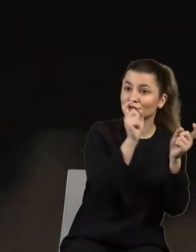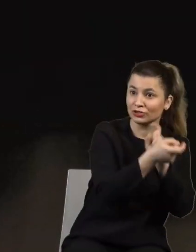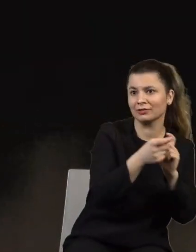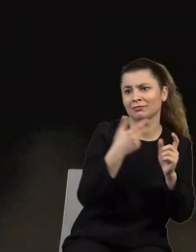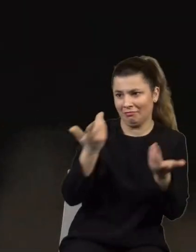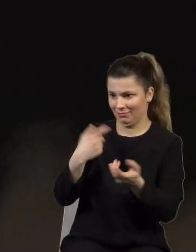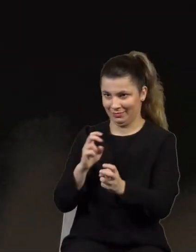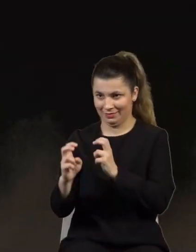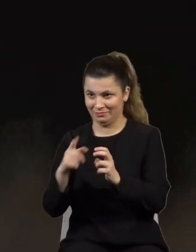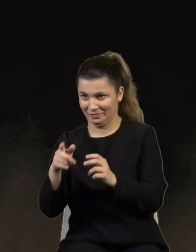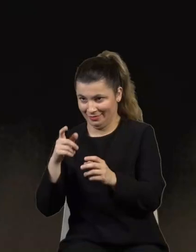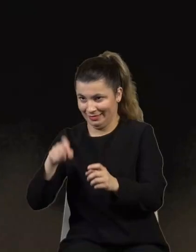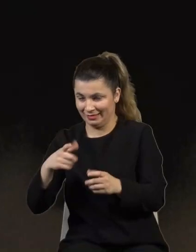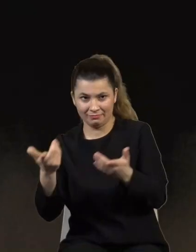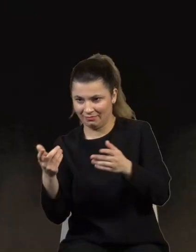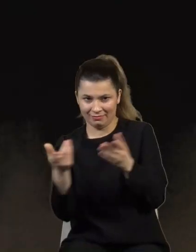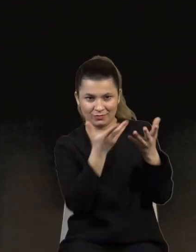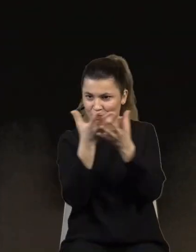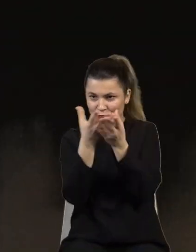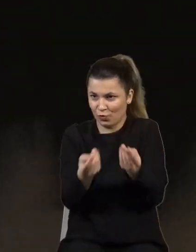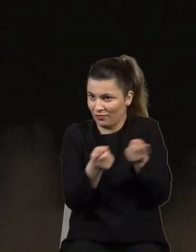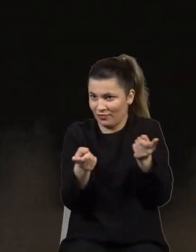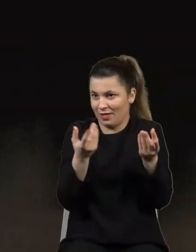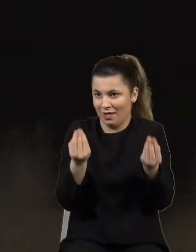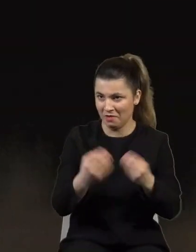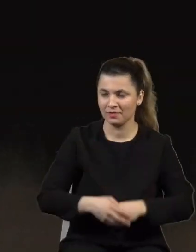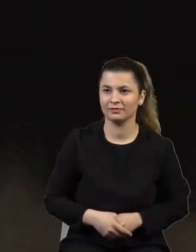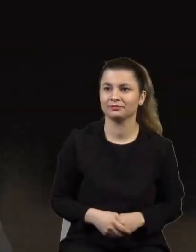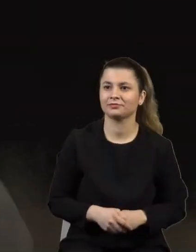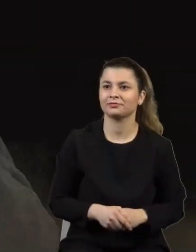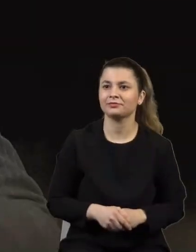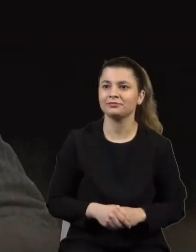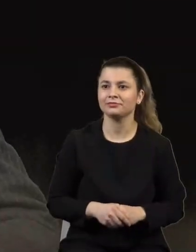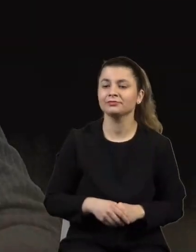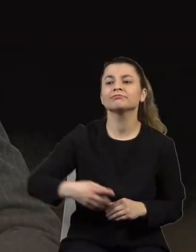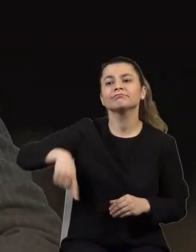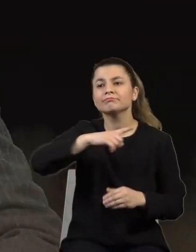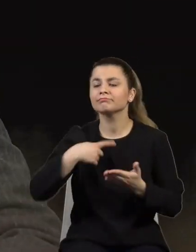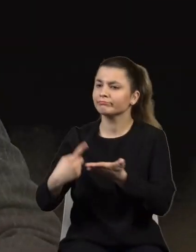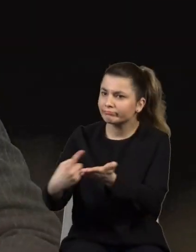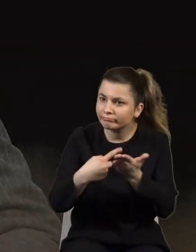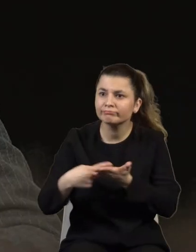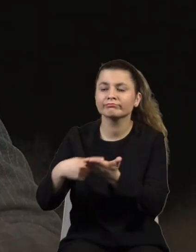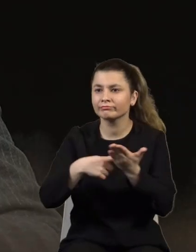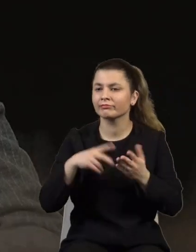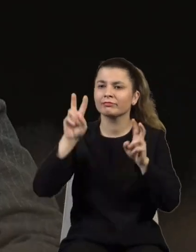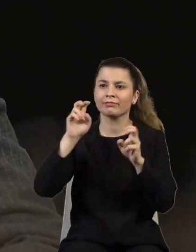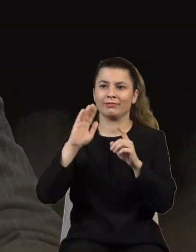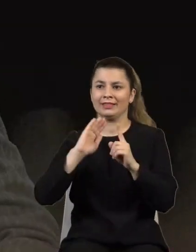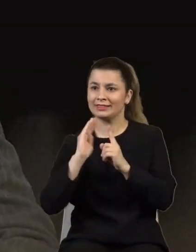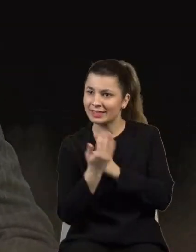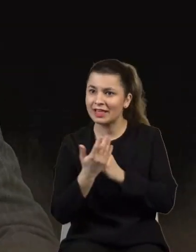of the infrastructures and its security. We have seen that it was reflected in the